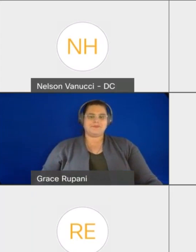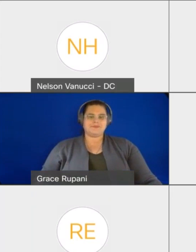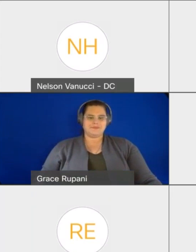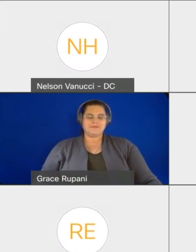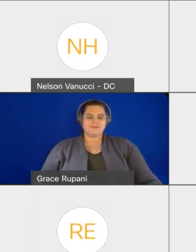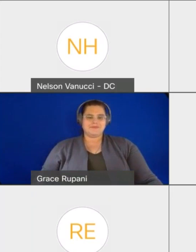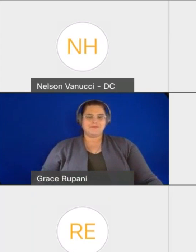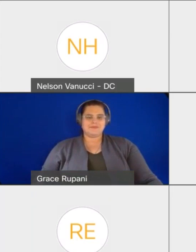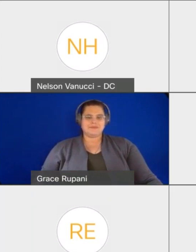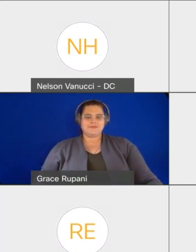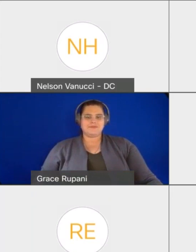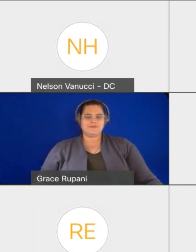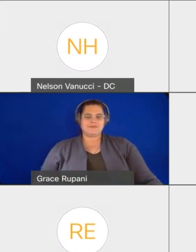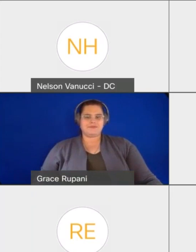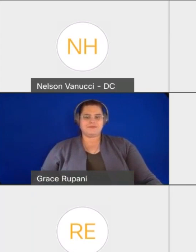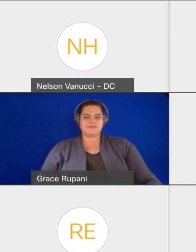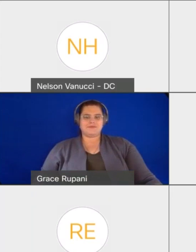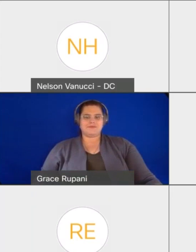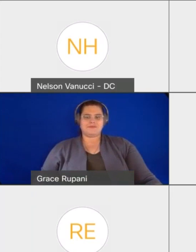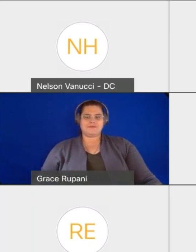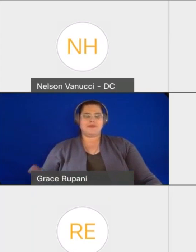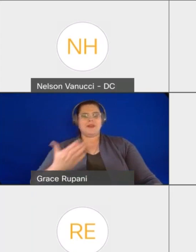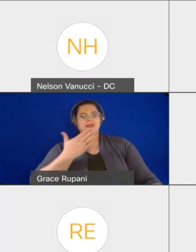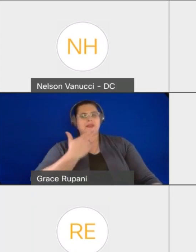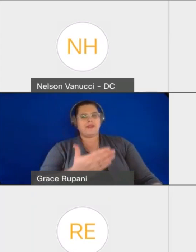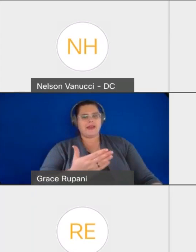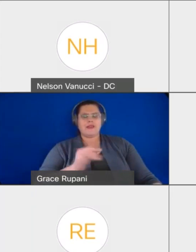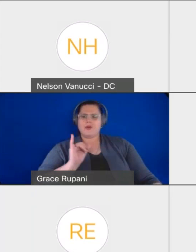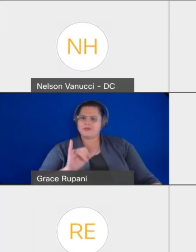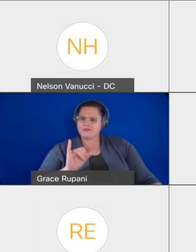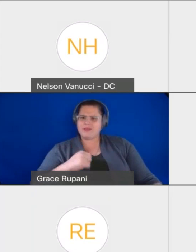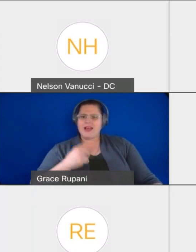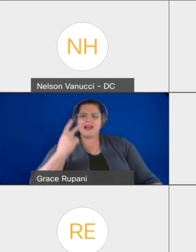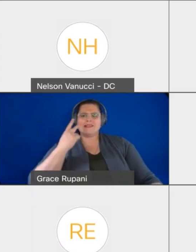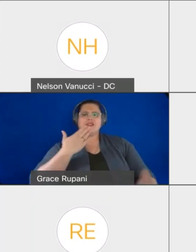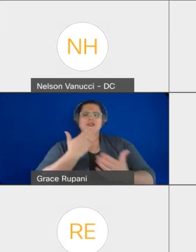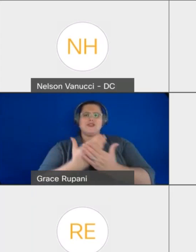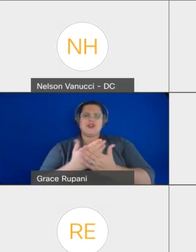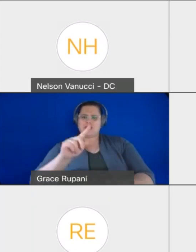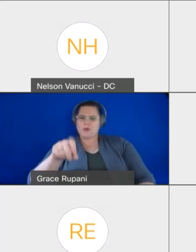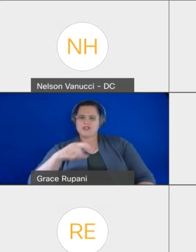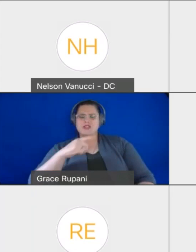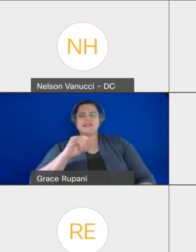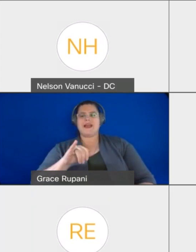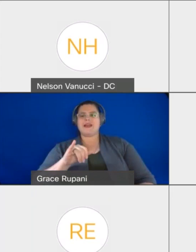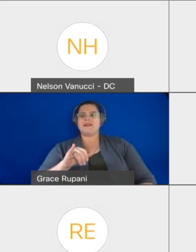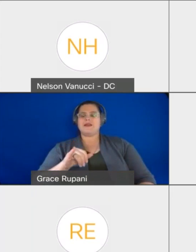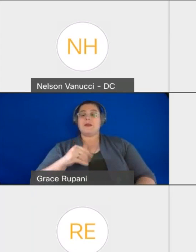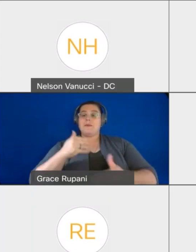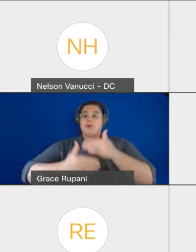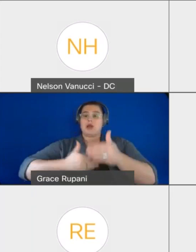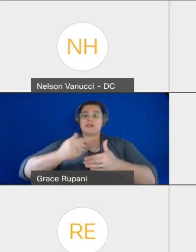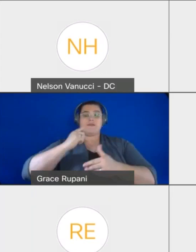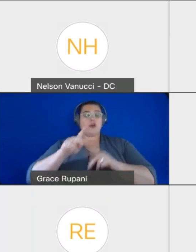So I see a really good question. Can you discuss the consent process for people we